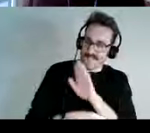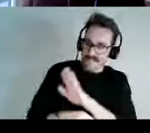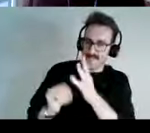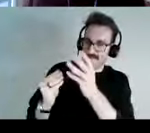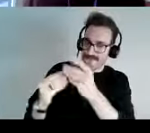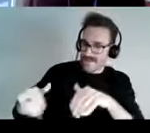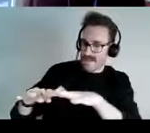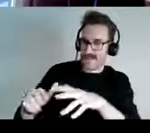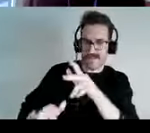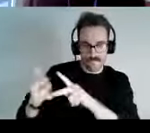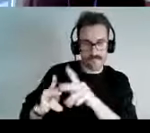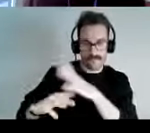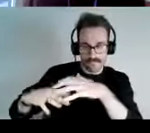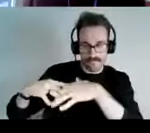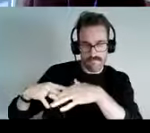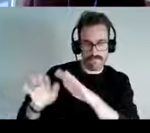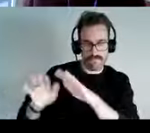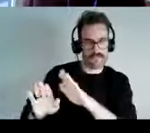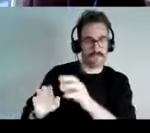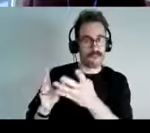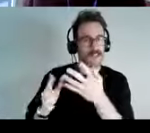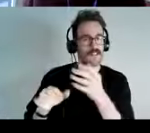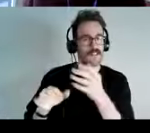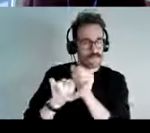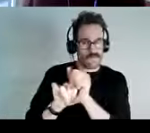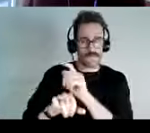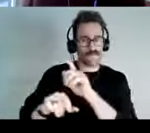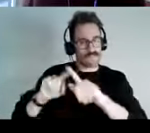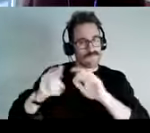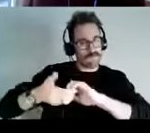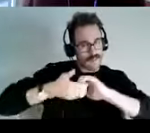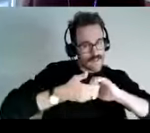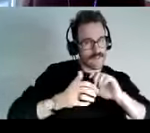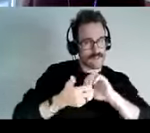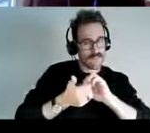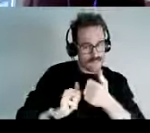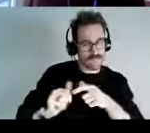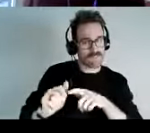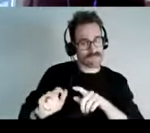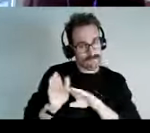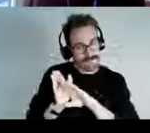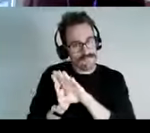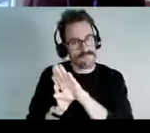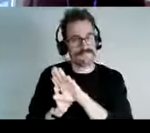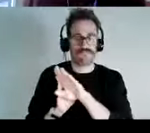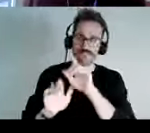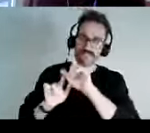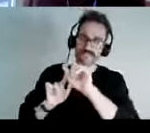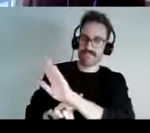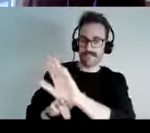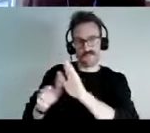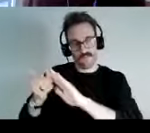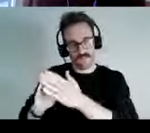being done by many nations and allies to ensure the continued and thriving of communities and knowledge systems. Those of us who